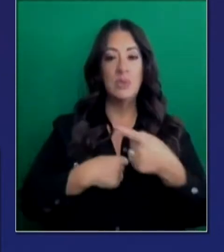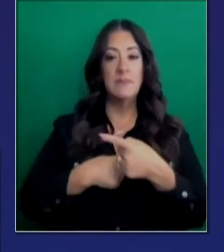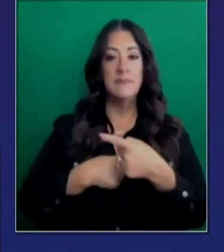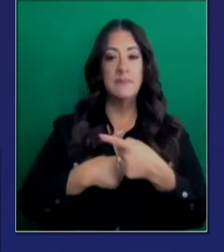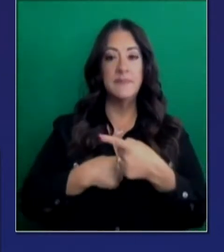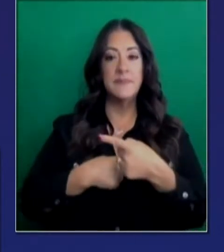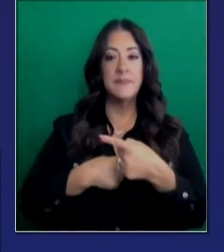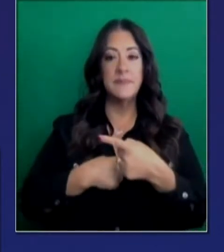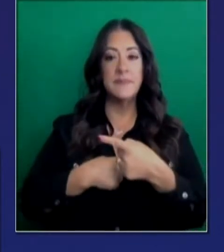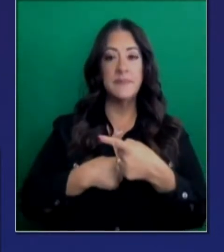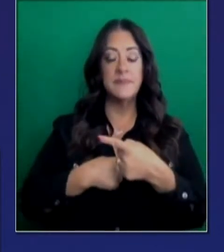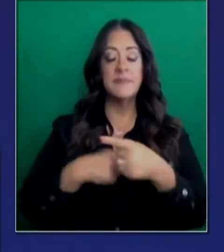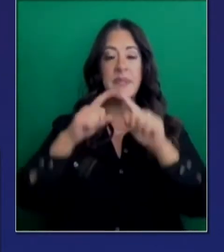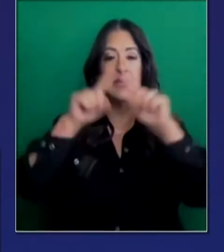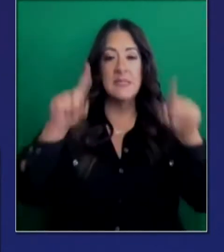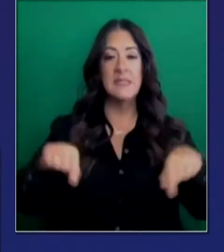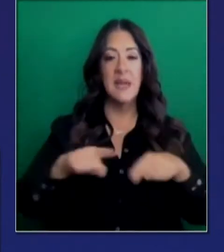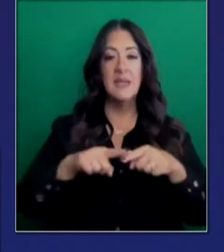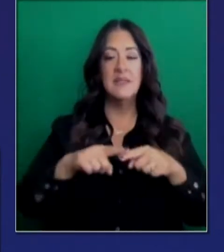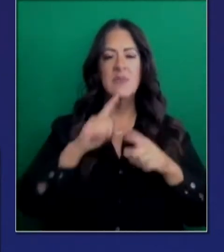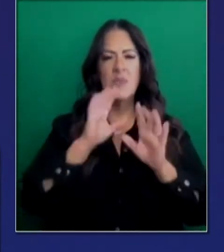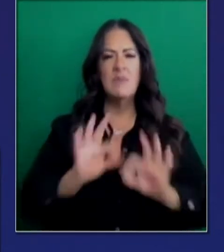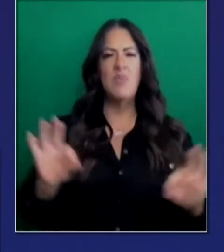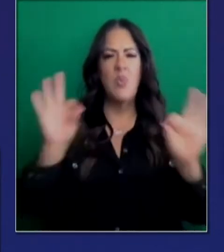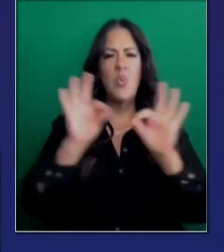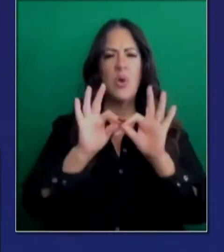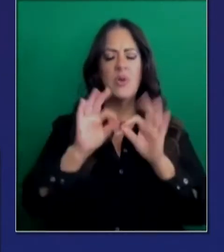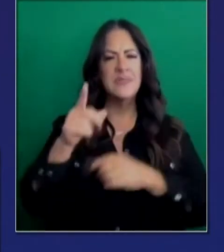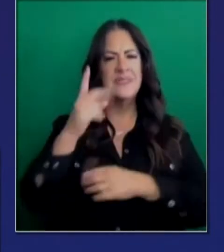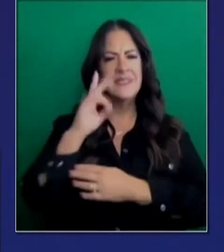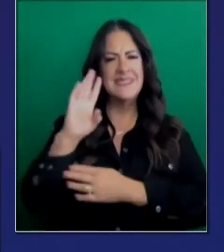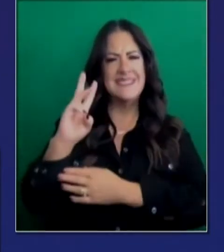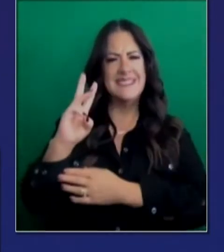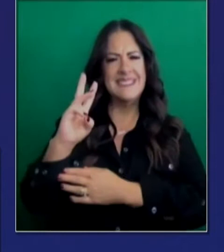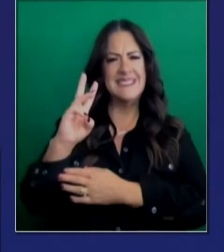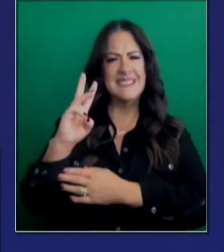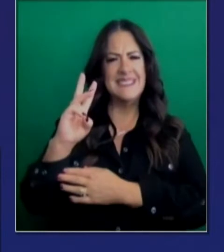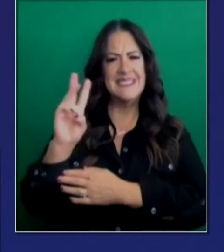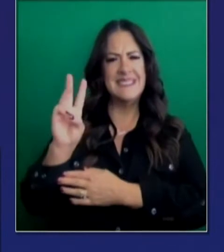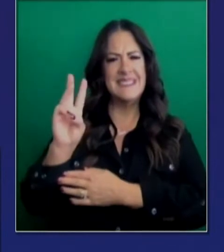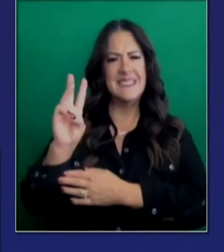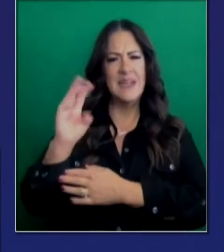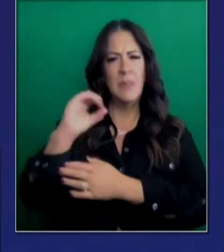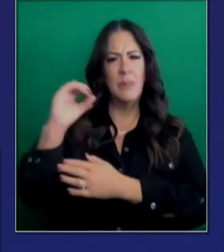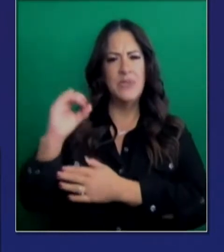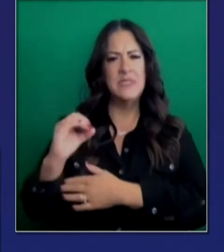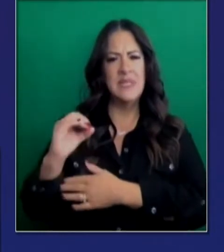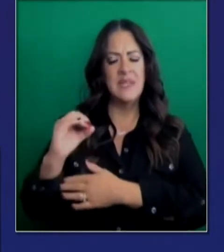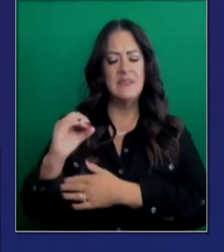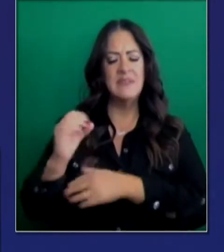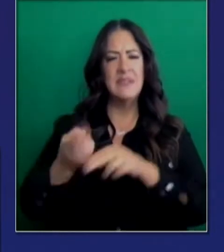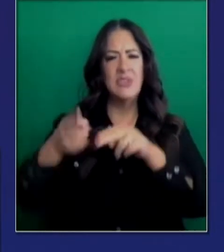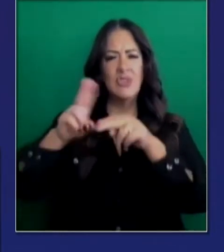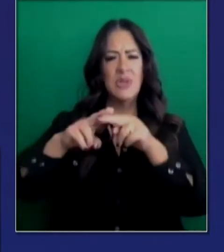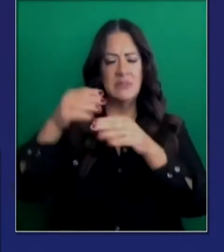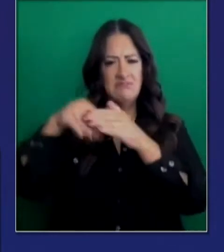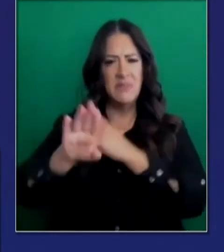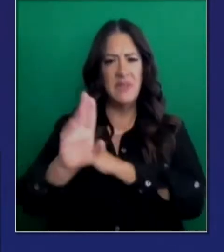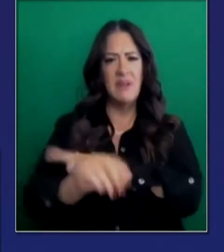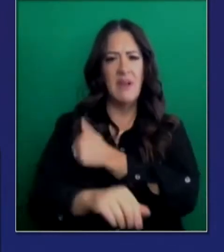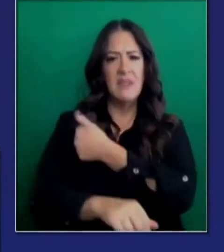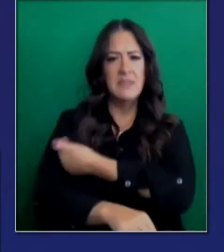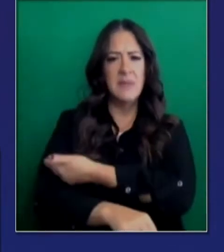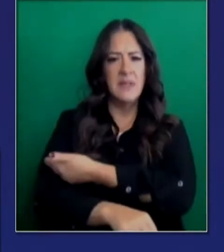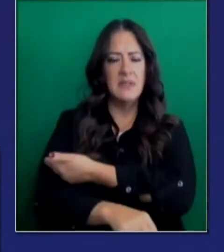and relevant. You'll see a 6% increase in the total number of hospitalizations over the last 14